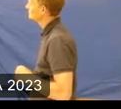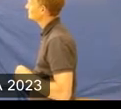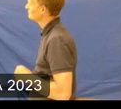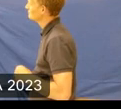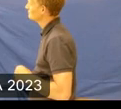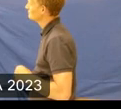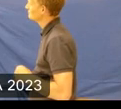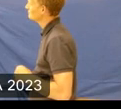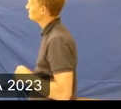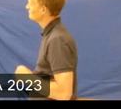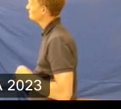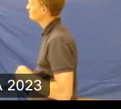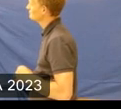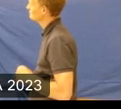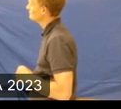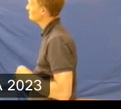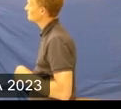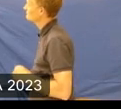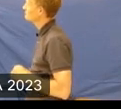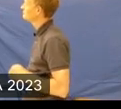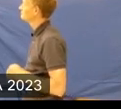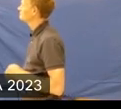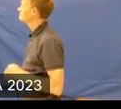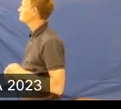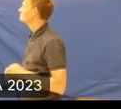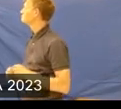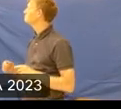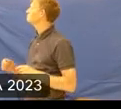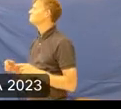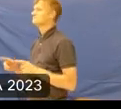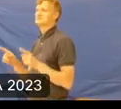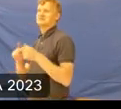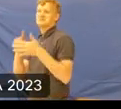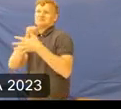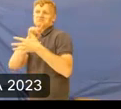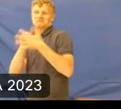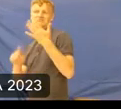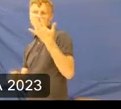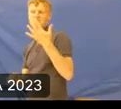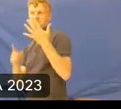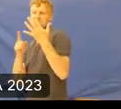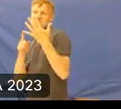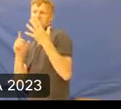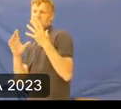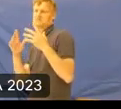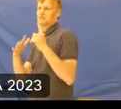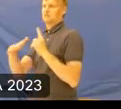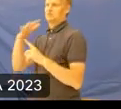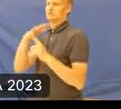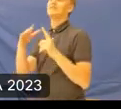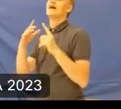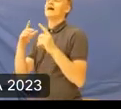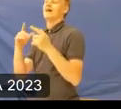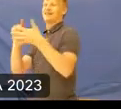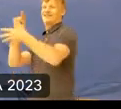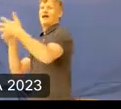techniques for leveraging the context, again, to get around this bottleneck. And the dark corresponding dark matter